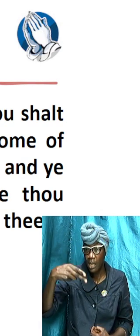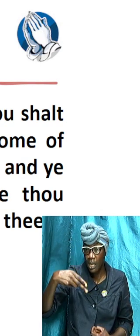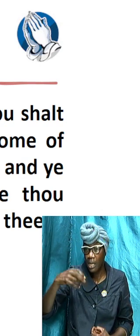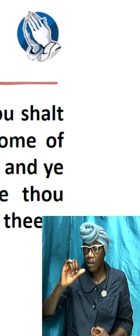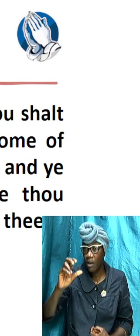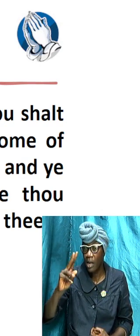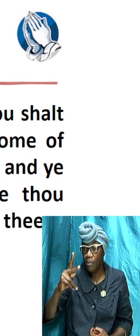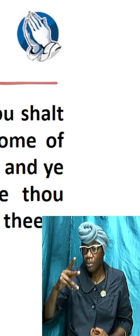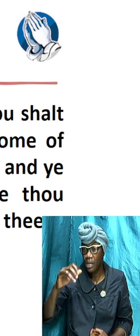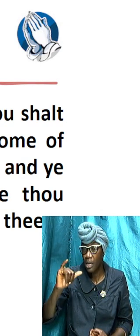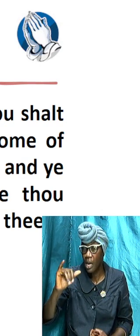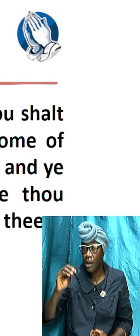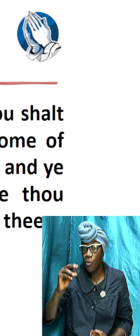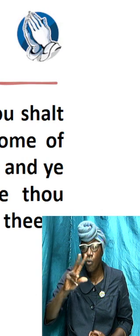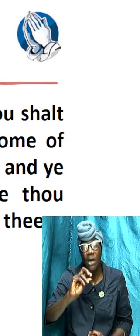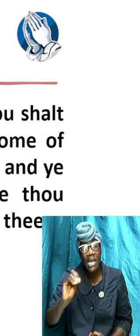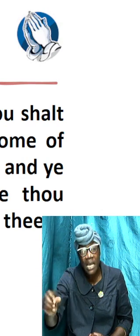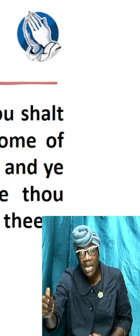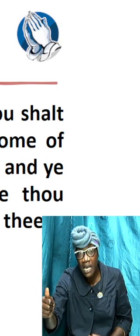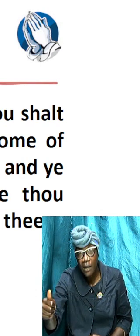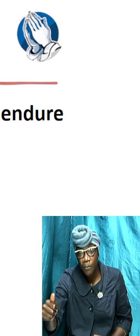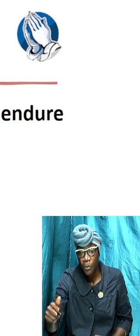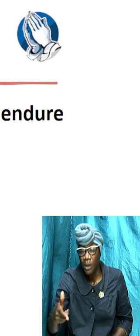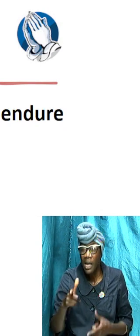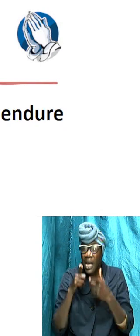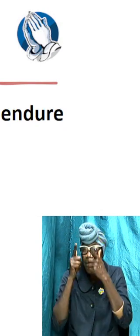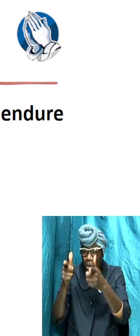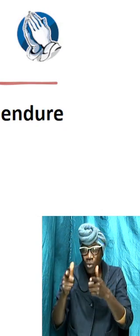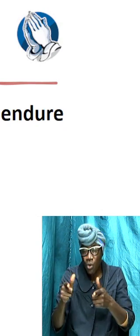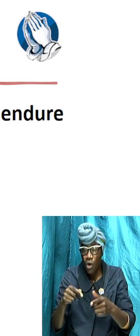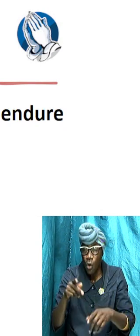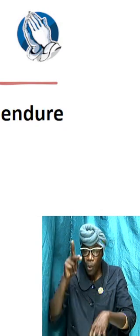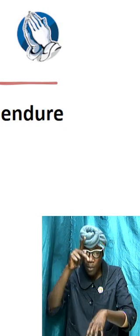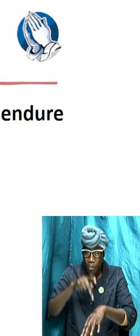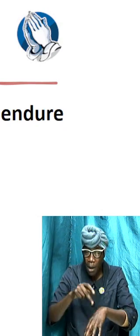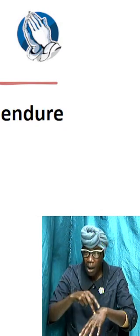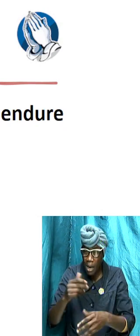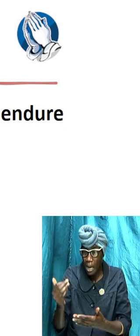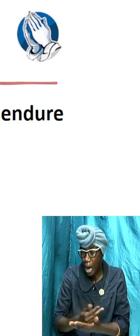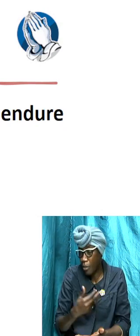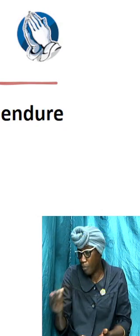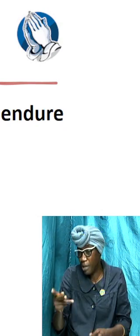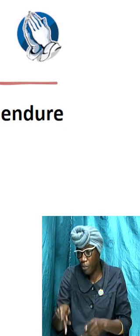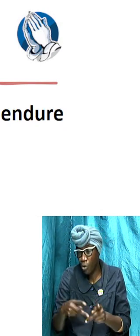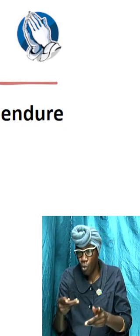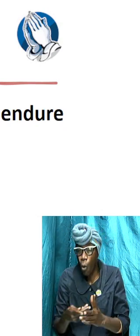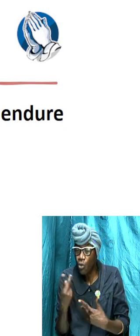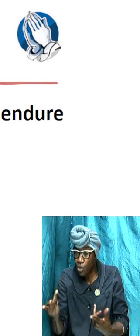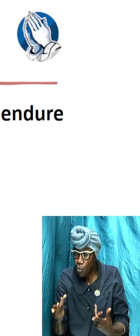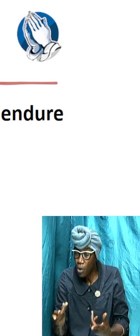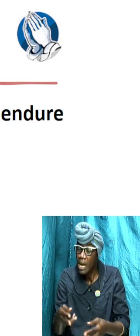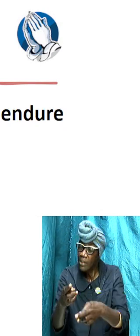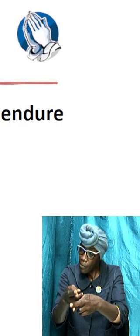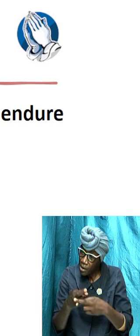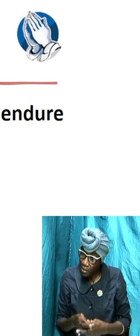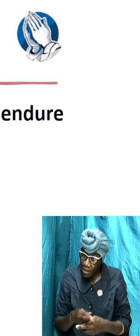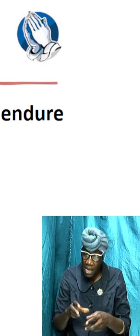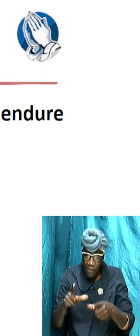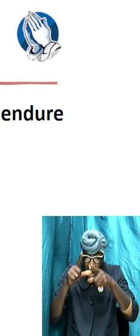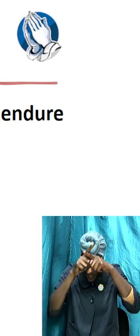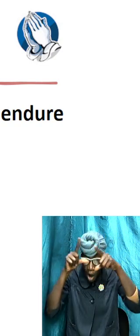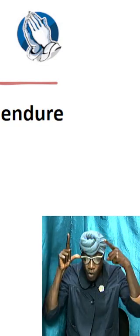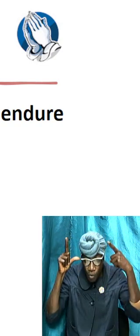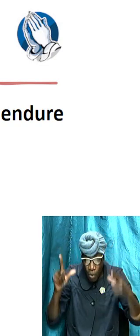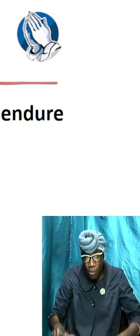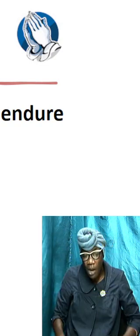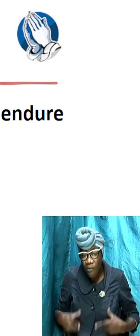you look at what the Apostle Paul and his men went through, the tribulation and the troubles and the trials, they are going to receive a crown of life. Brethren, if